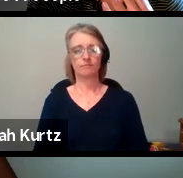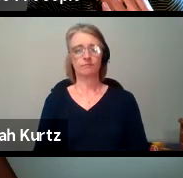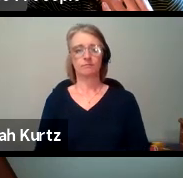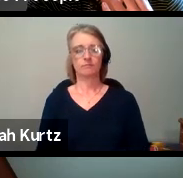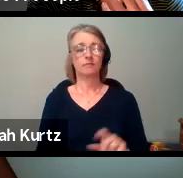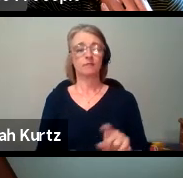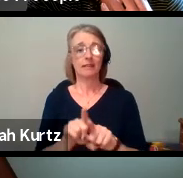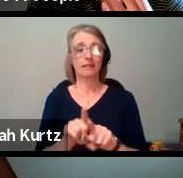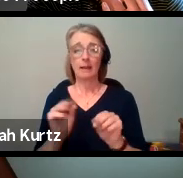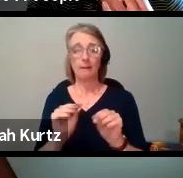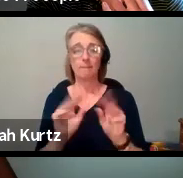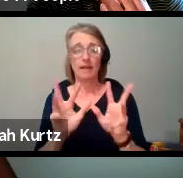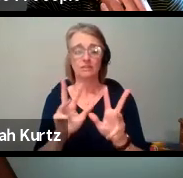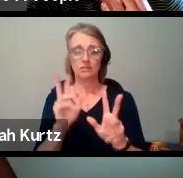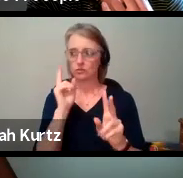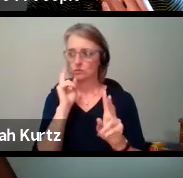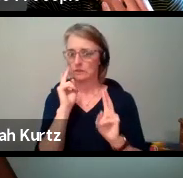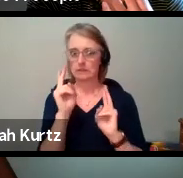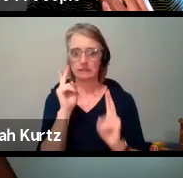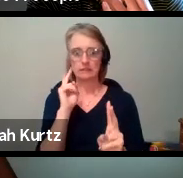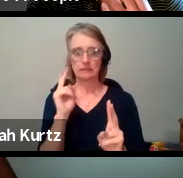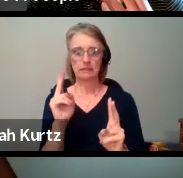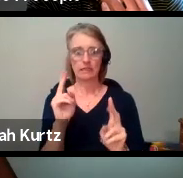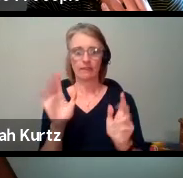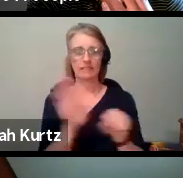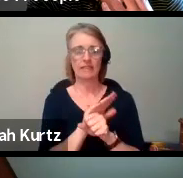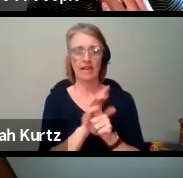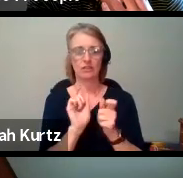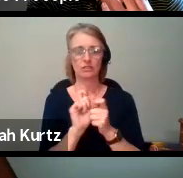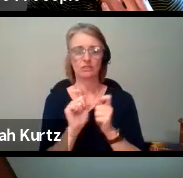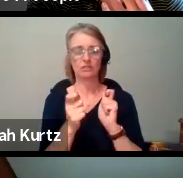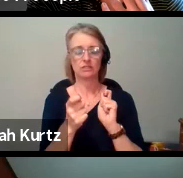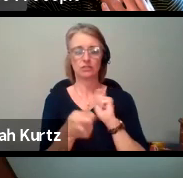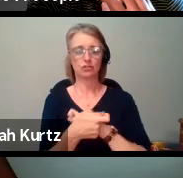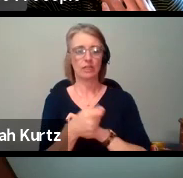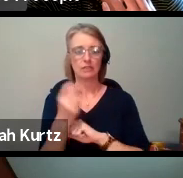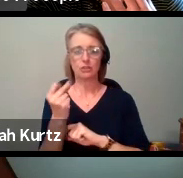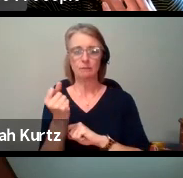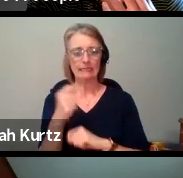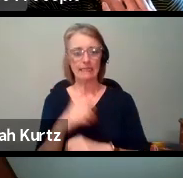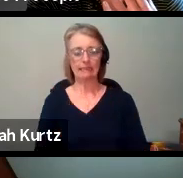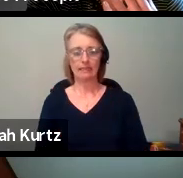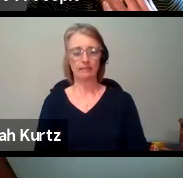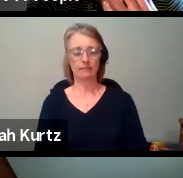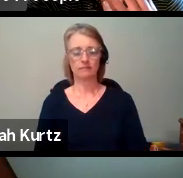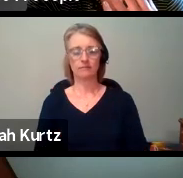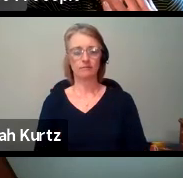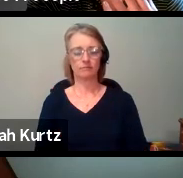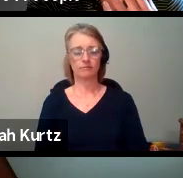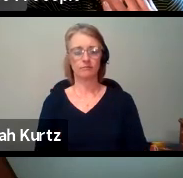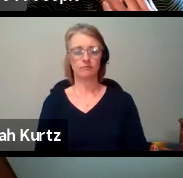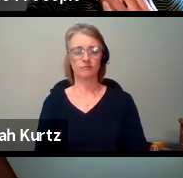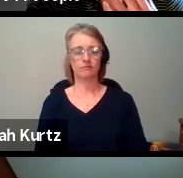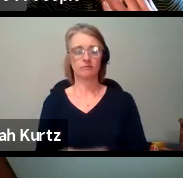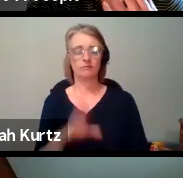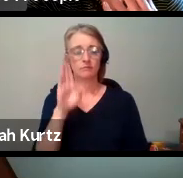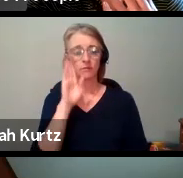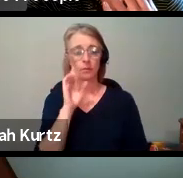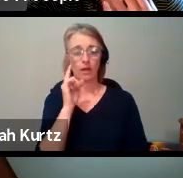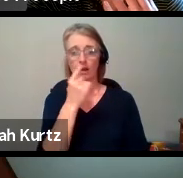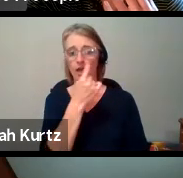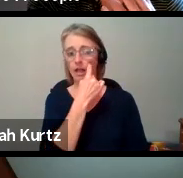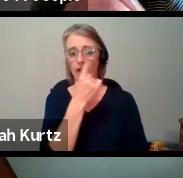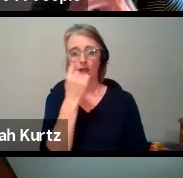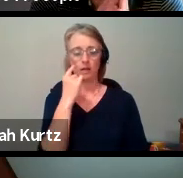magic, you could see the entire situation change immediately. The brown eye became